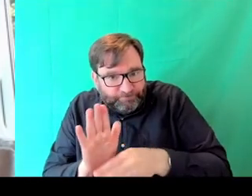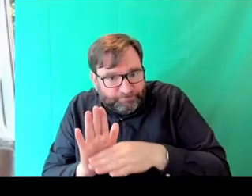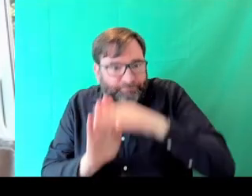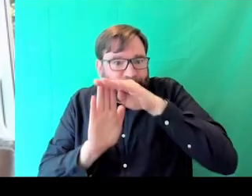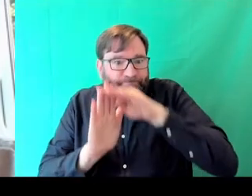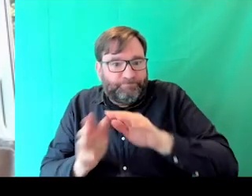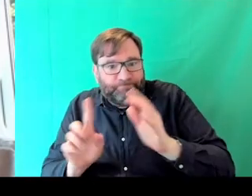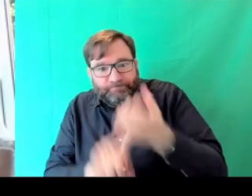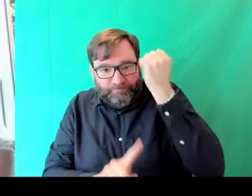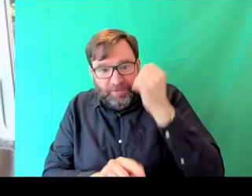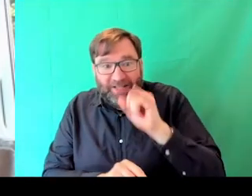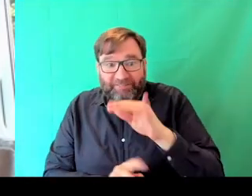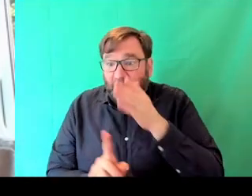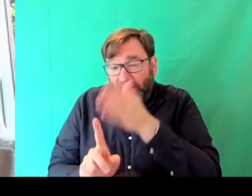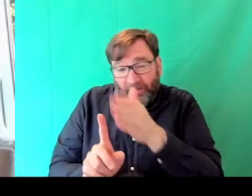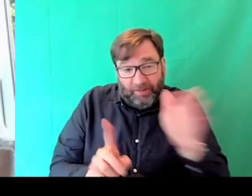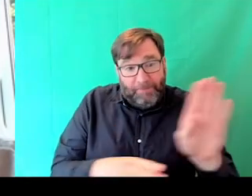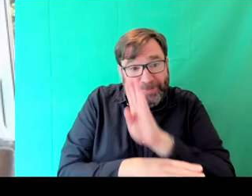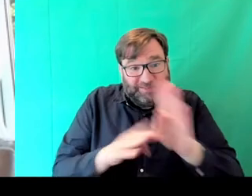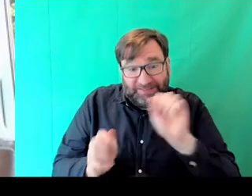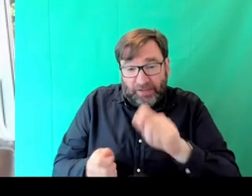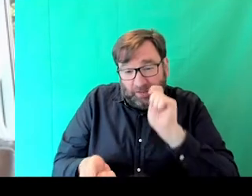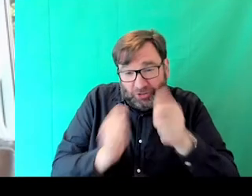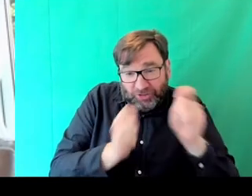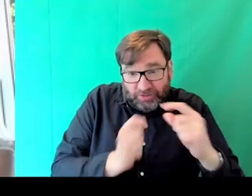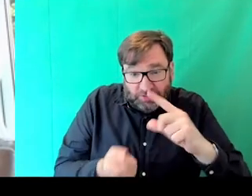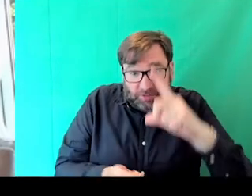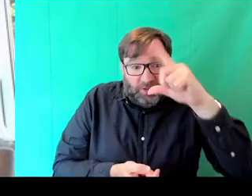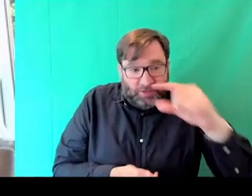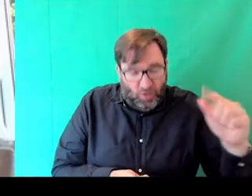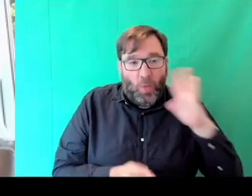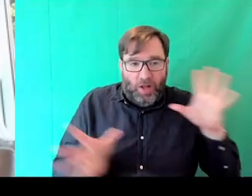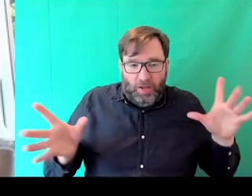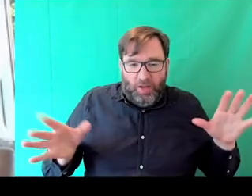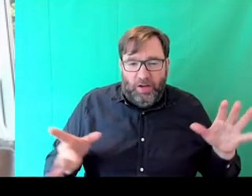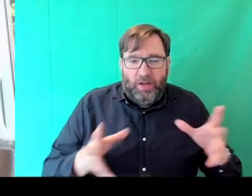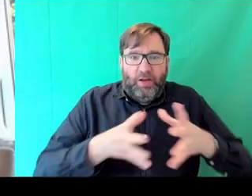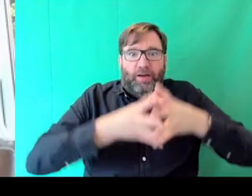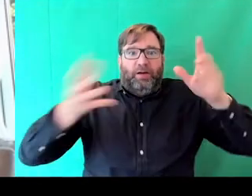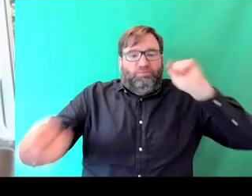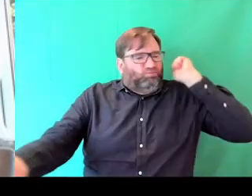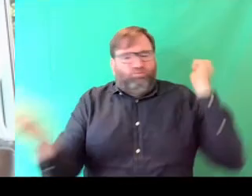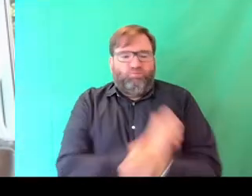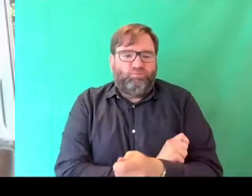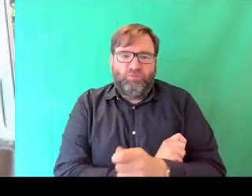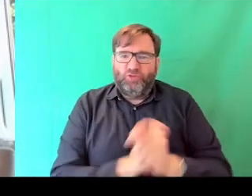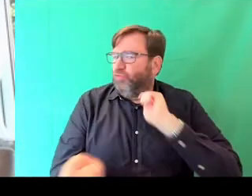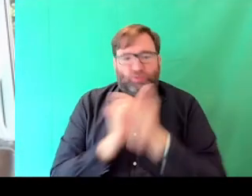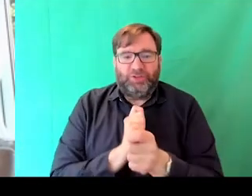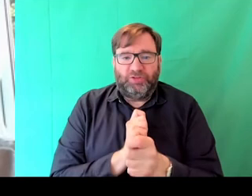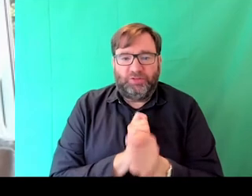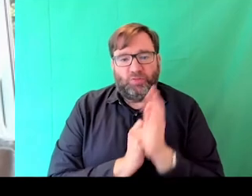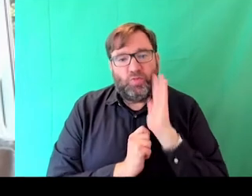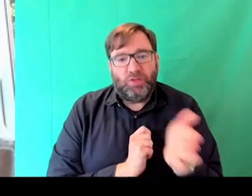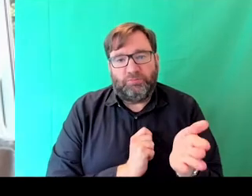ability to kind of reach out. So don't just kind of stay within silos. Don't just look within your own business. Reach out, learn from each other,